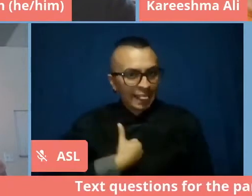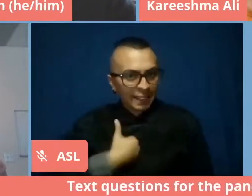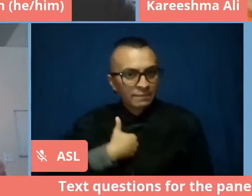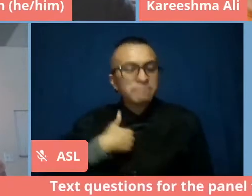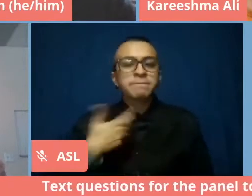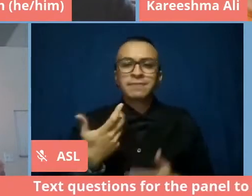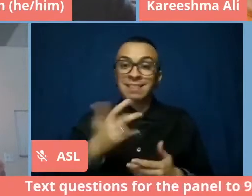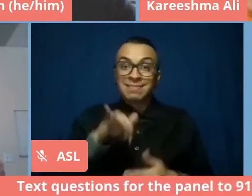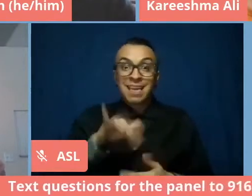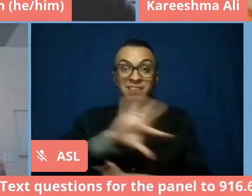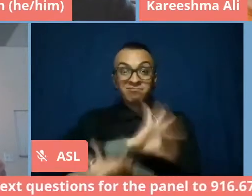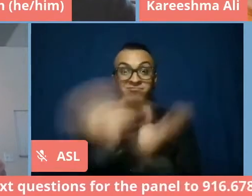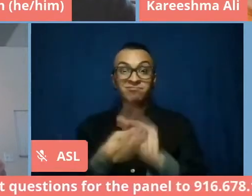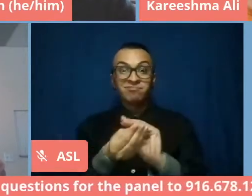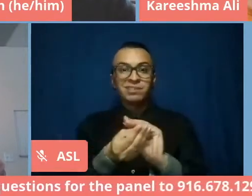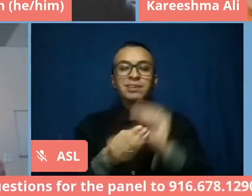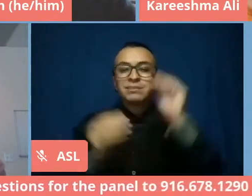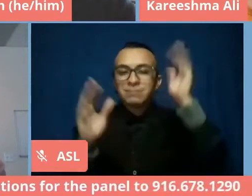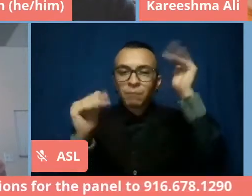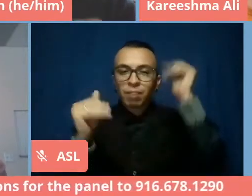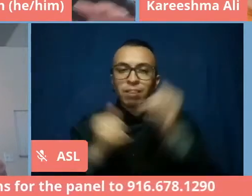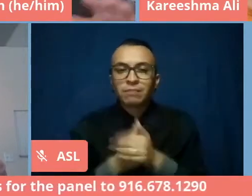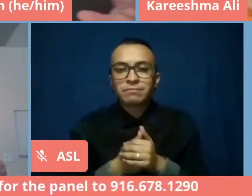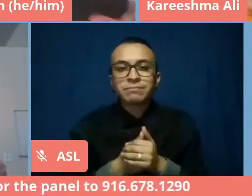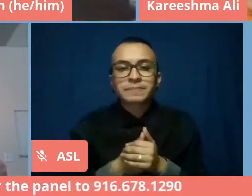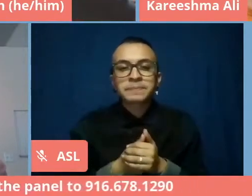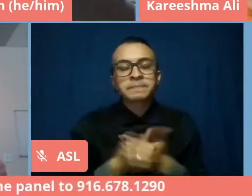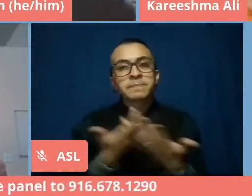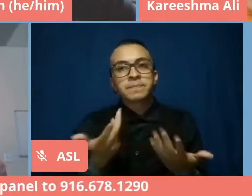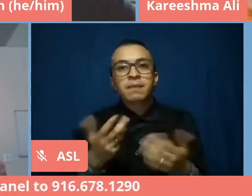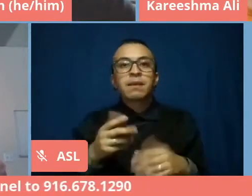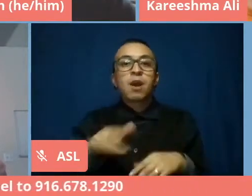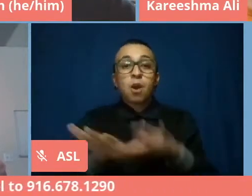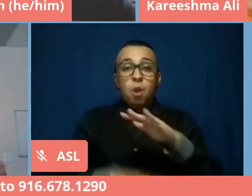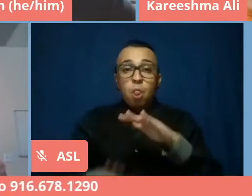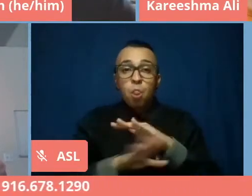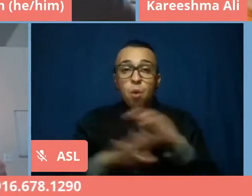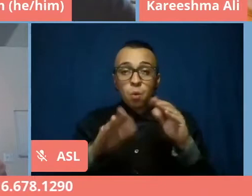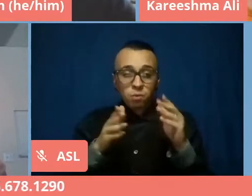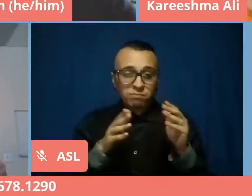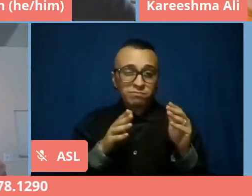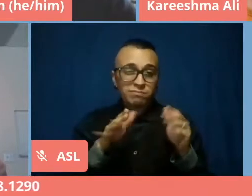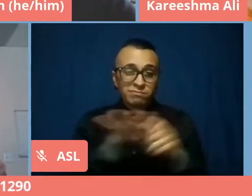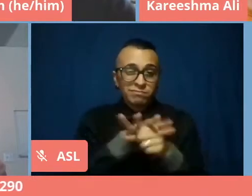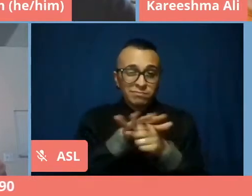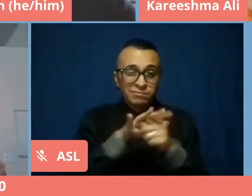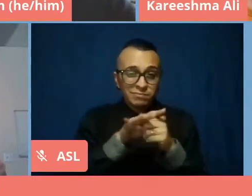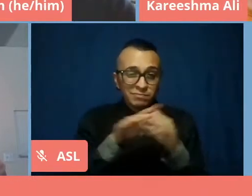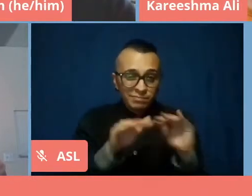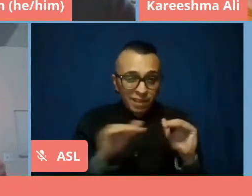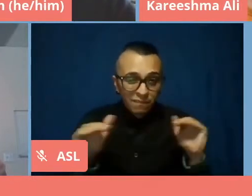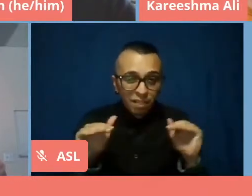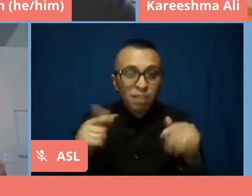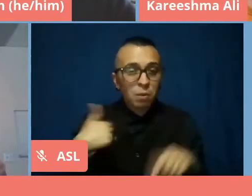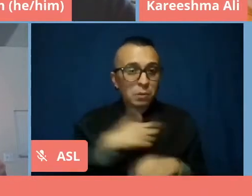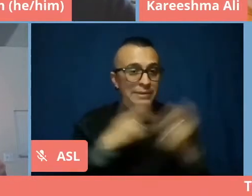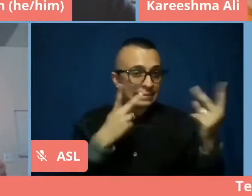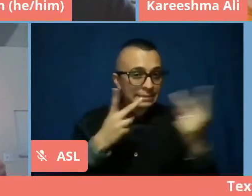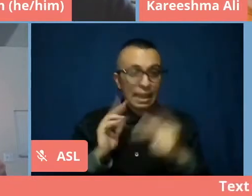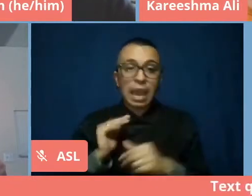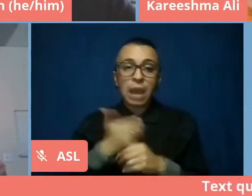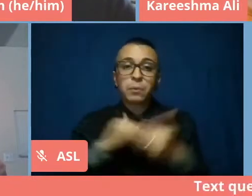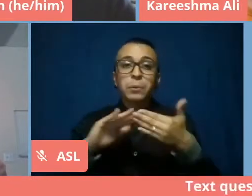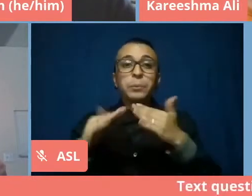itself hopeful. On a local level, what we're seeing in our community, as well as what we've